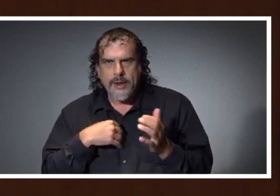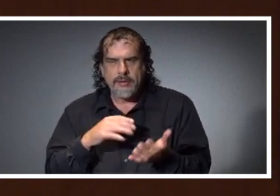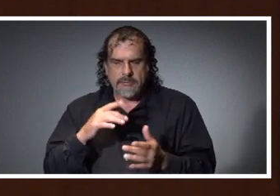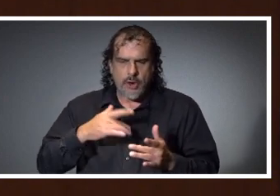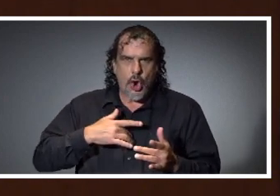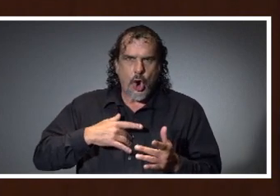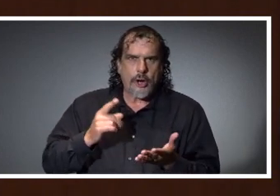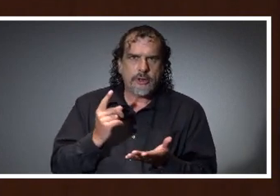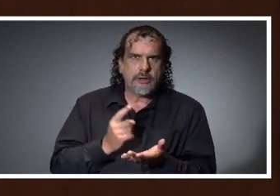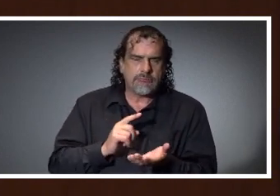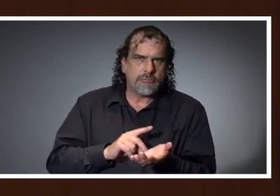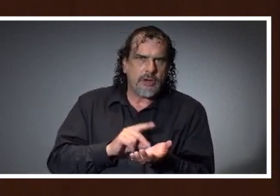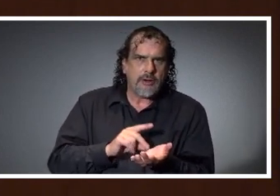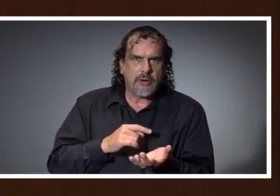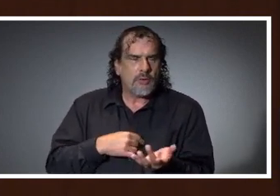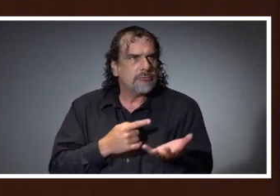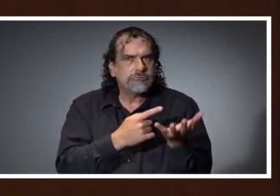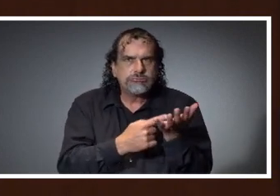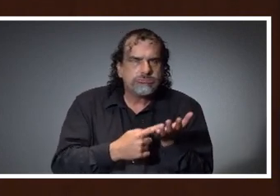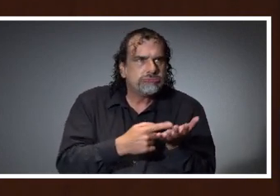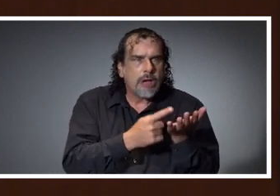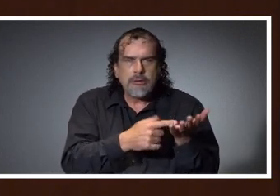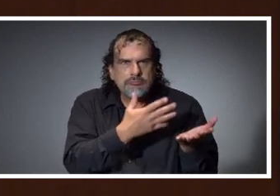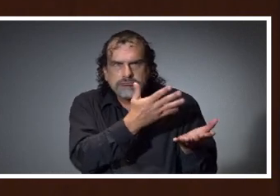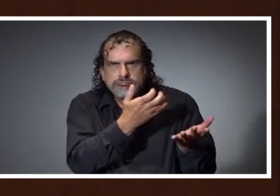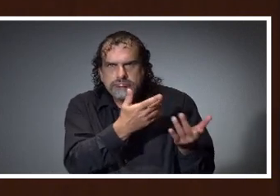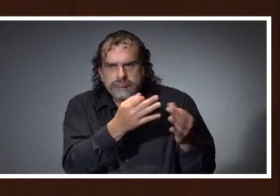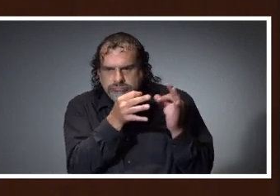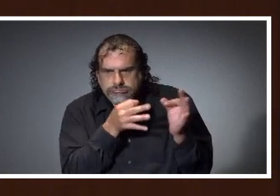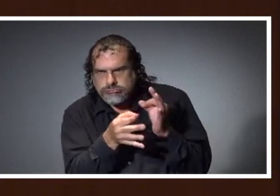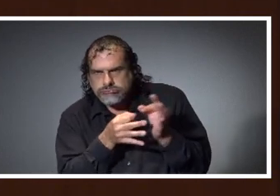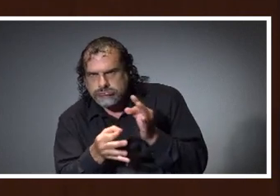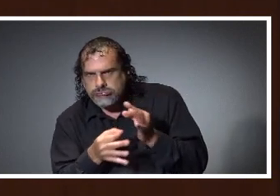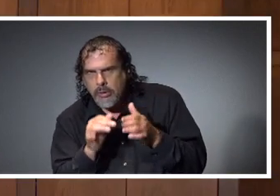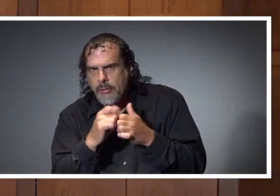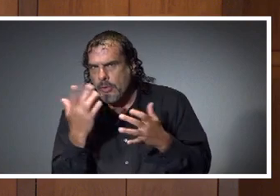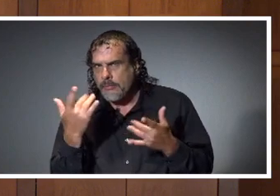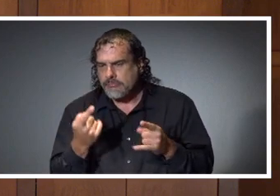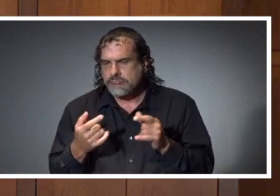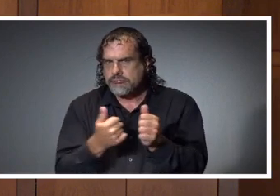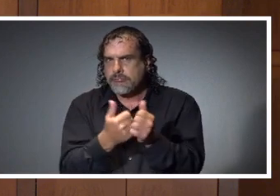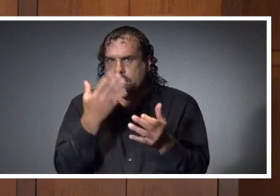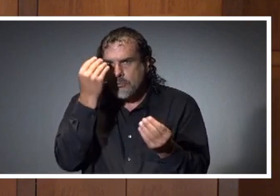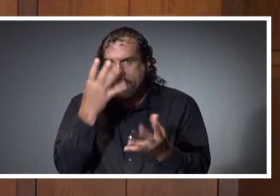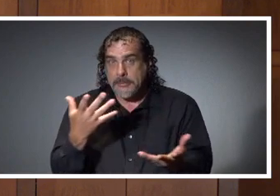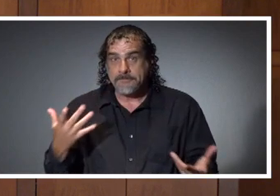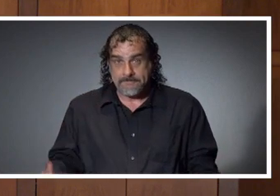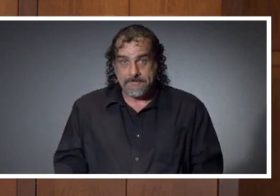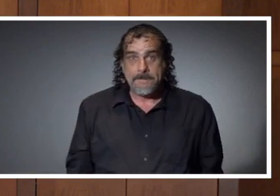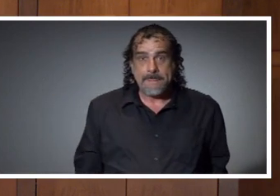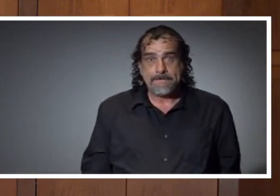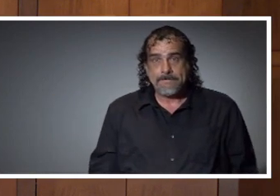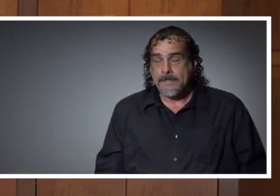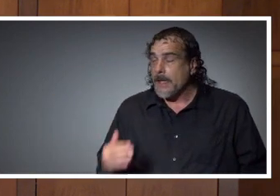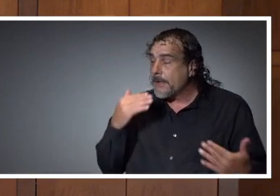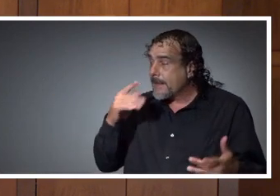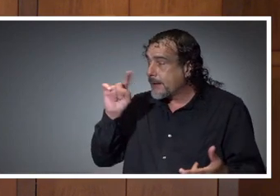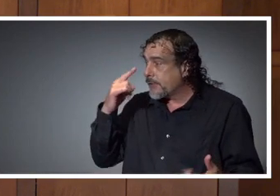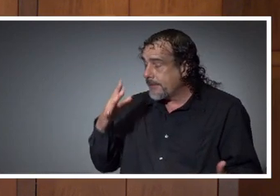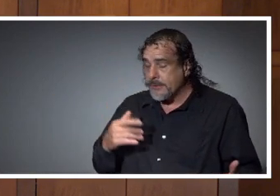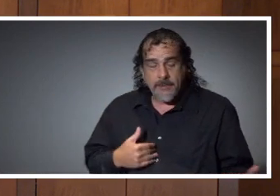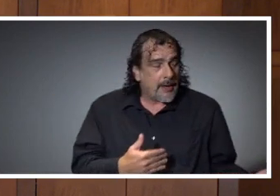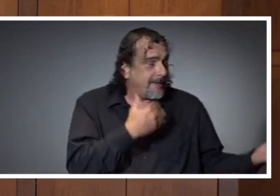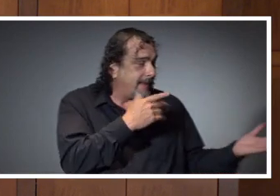and we'll be working with those medical specialists to make sure that we're on top of this as a state. Thank you, Governor. Thank you, Dr. Dobbs, for all of your